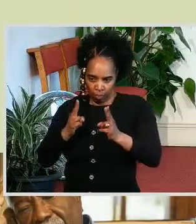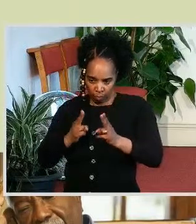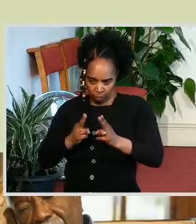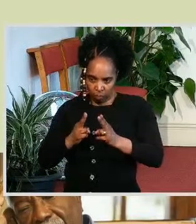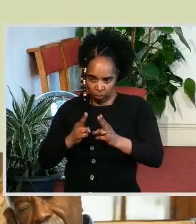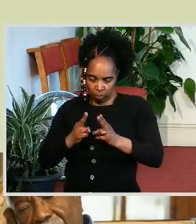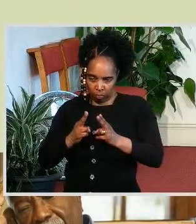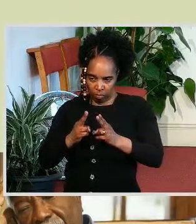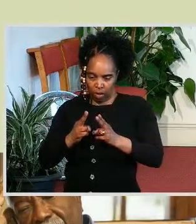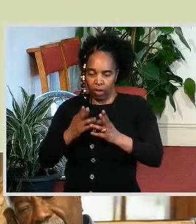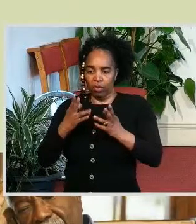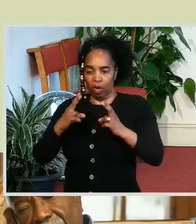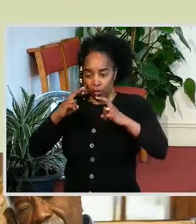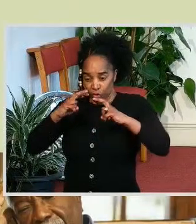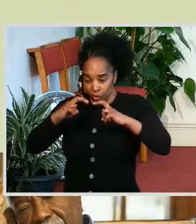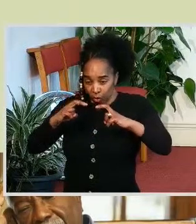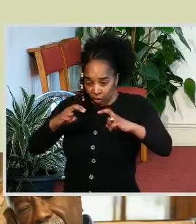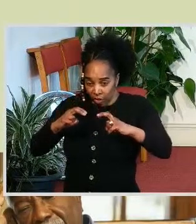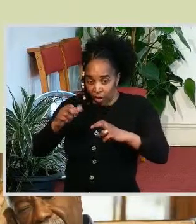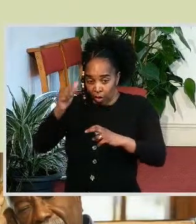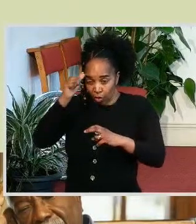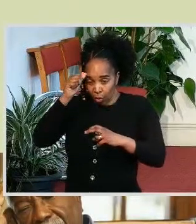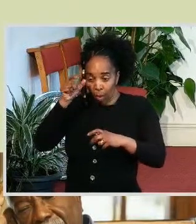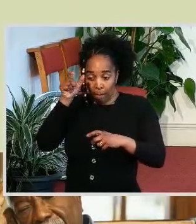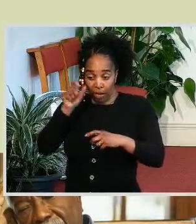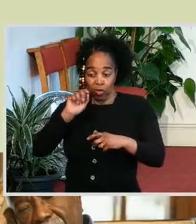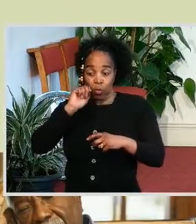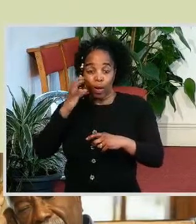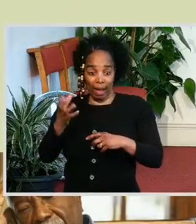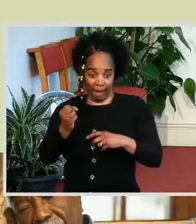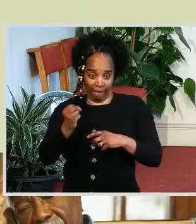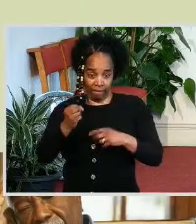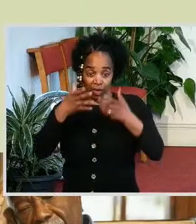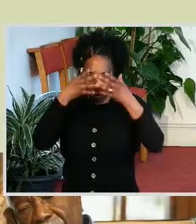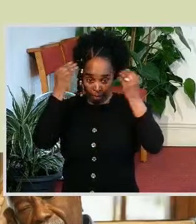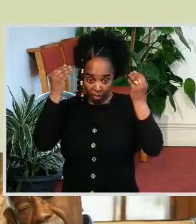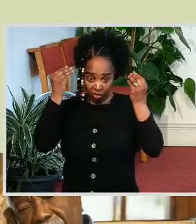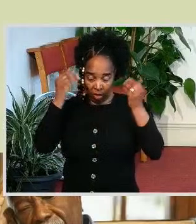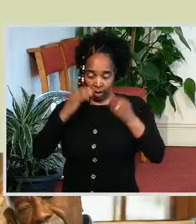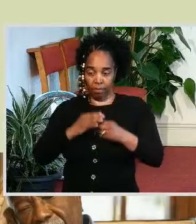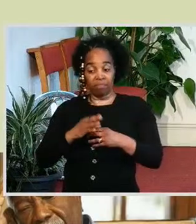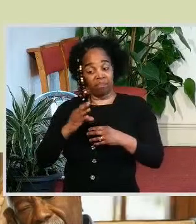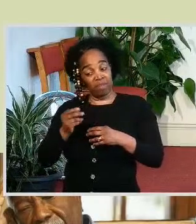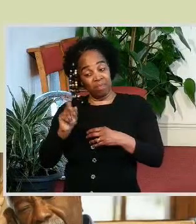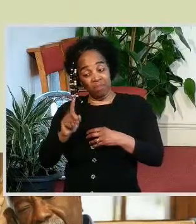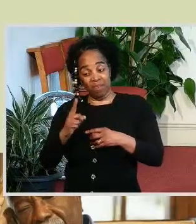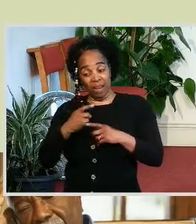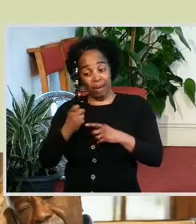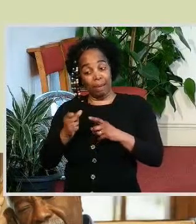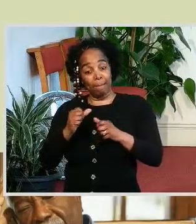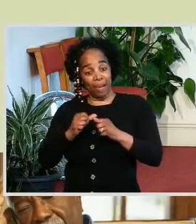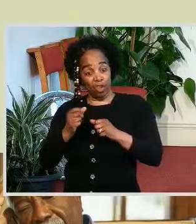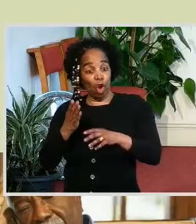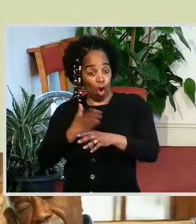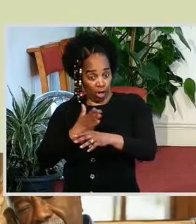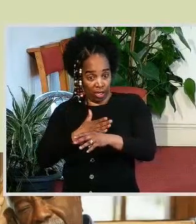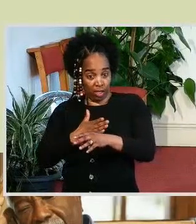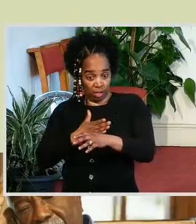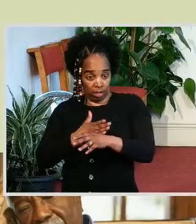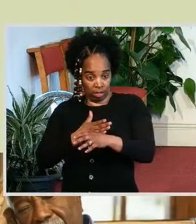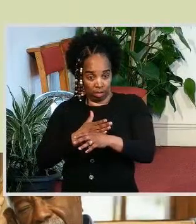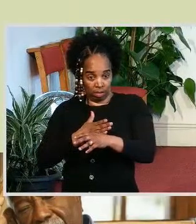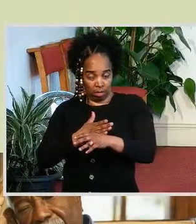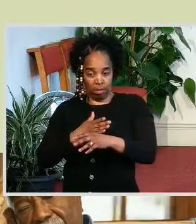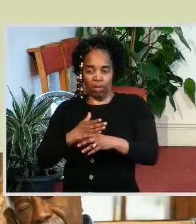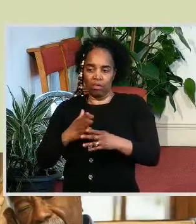But it's not enough for us to say, actually, this person has got dementia. Some of these people will get better. So we know that certain things like if